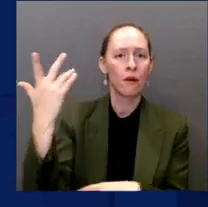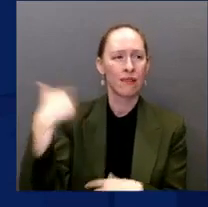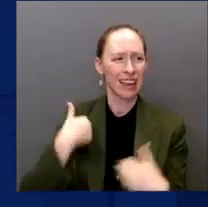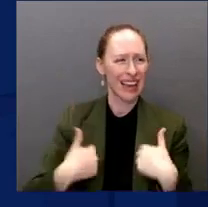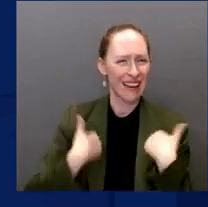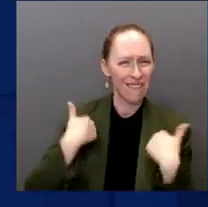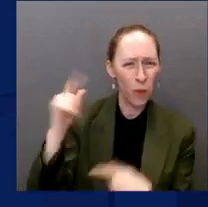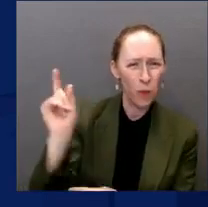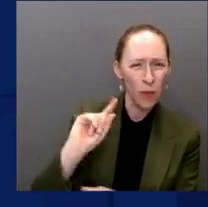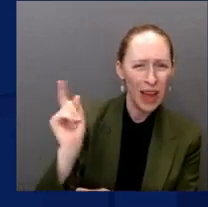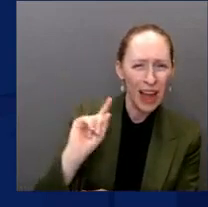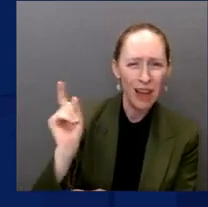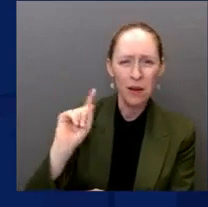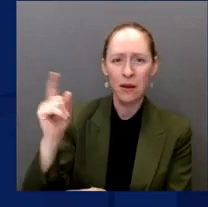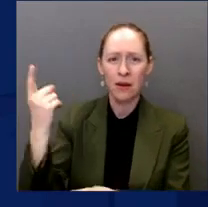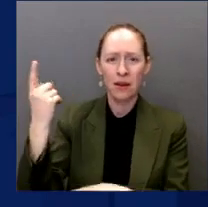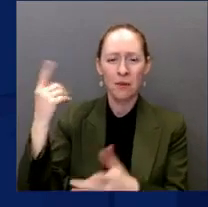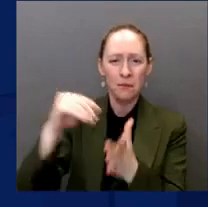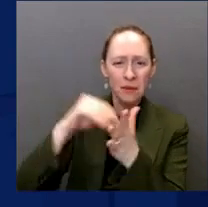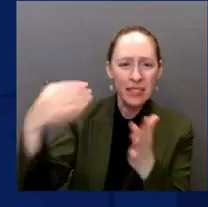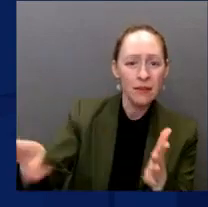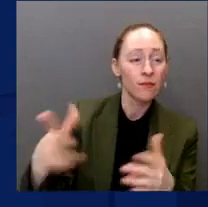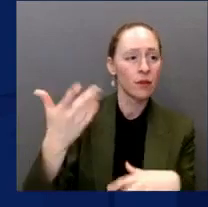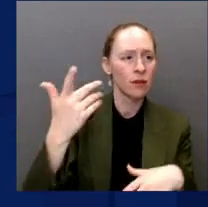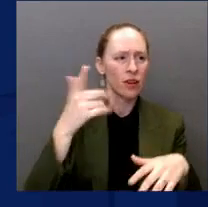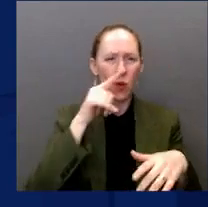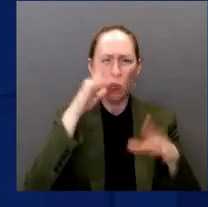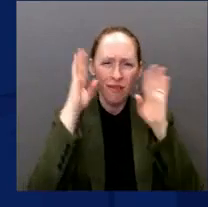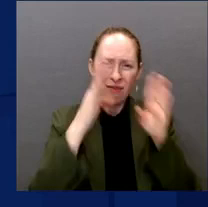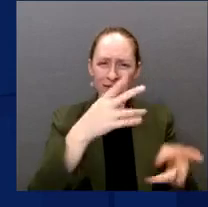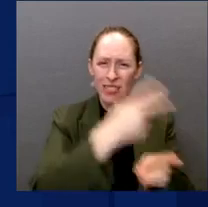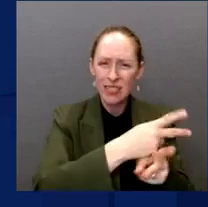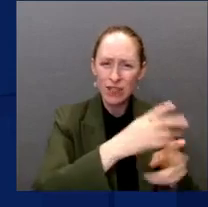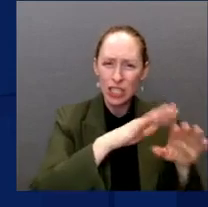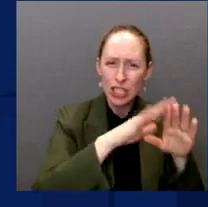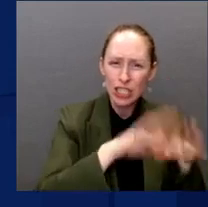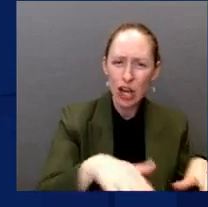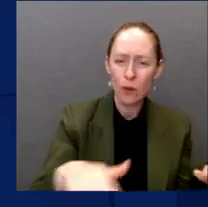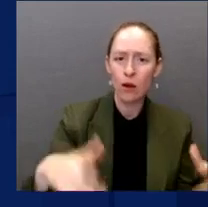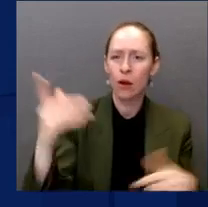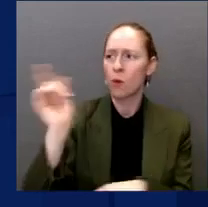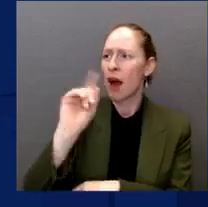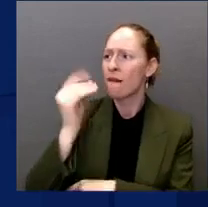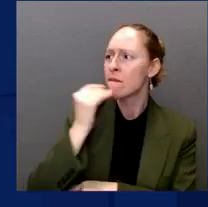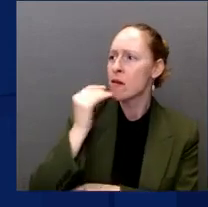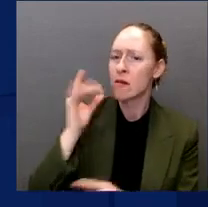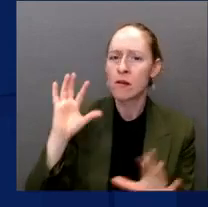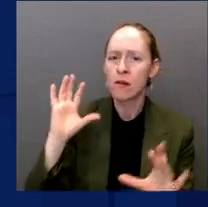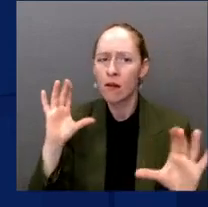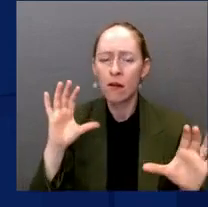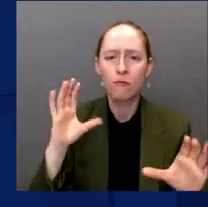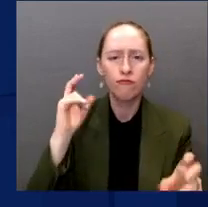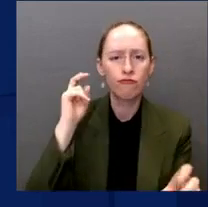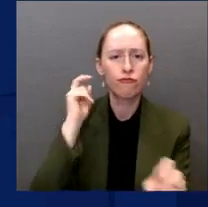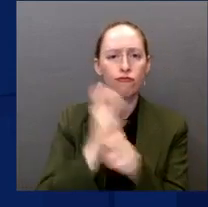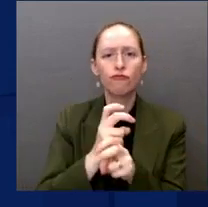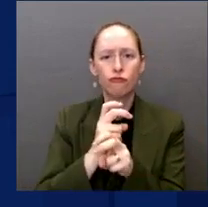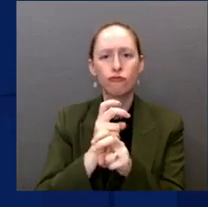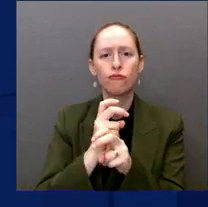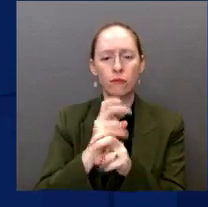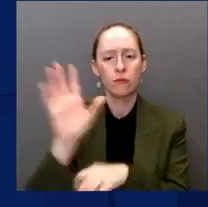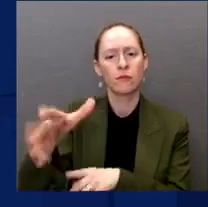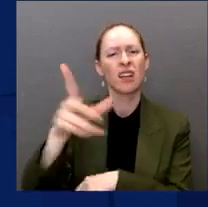policy solutions that were not informed by those directly impacted by them, like me.